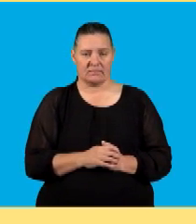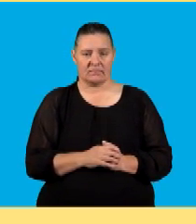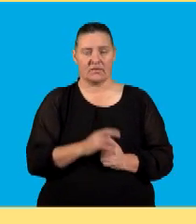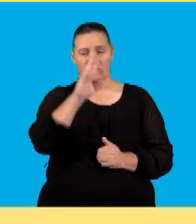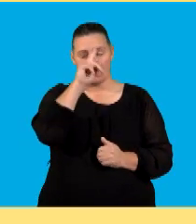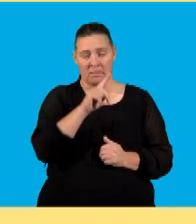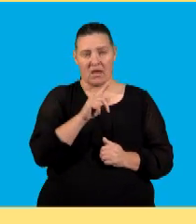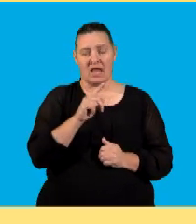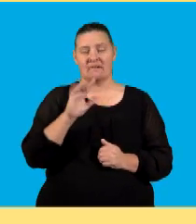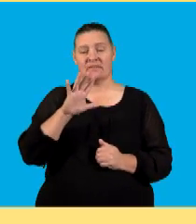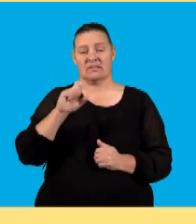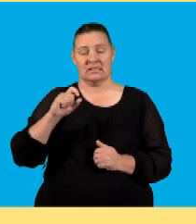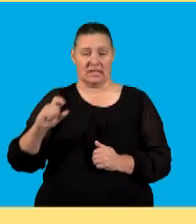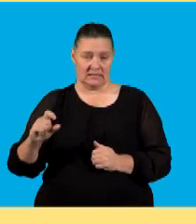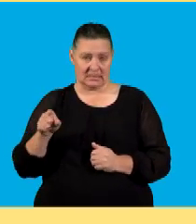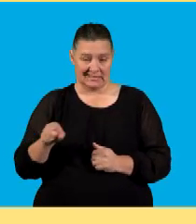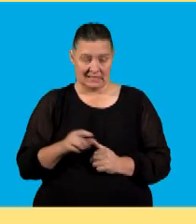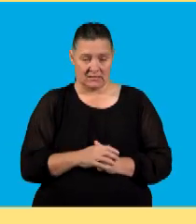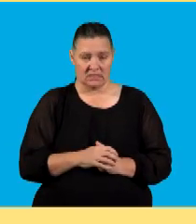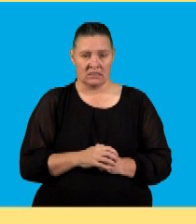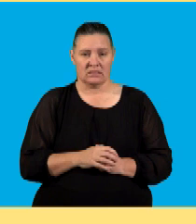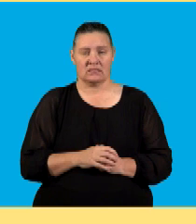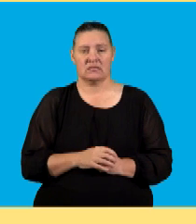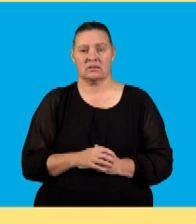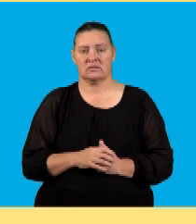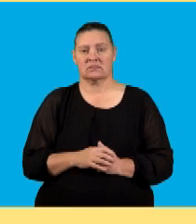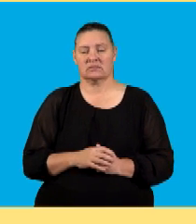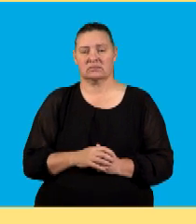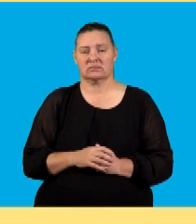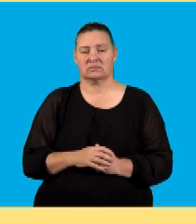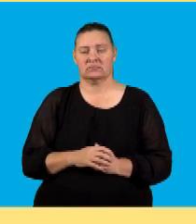5,337, remember the 50 cents.